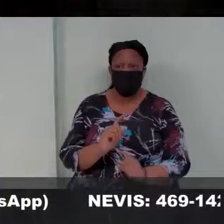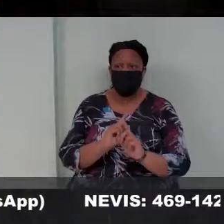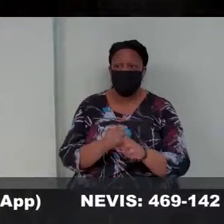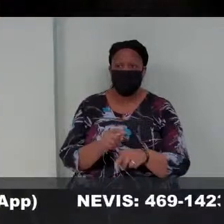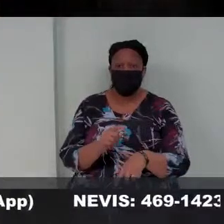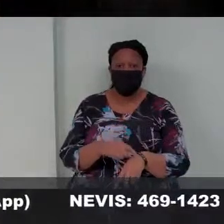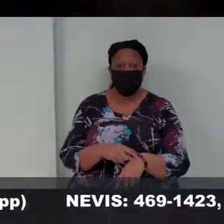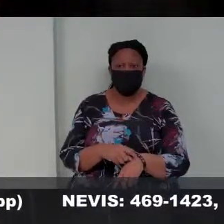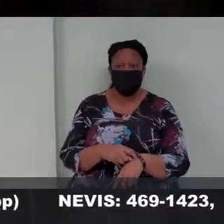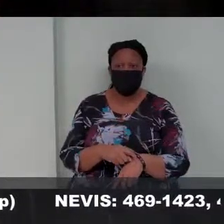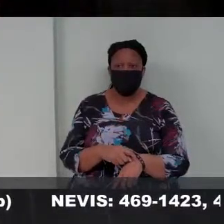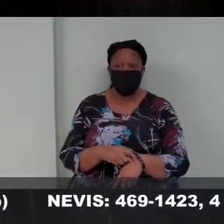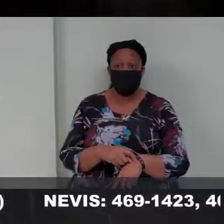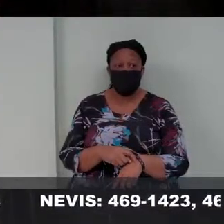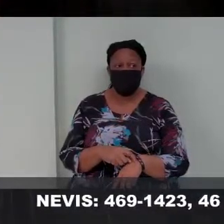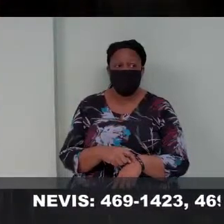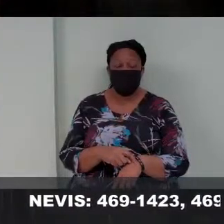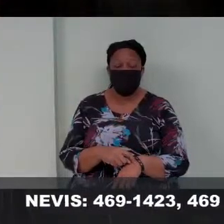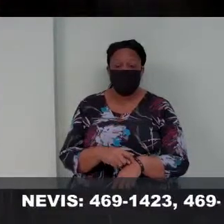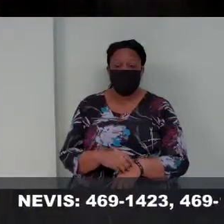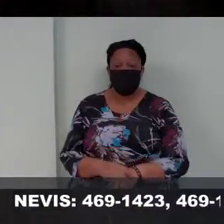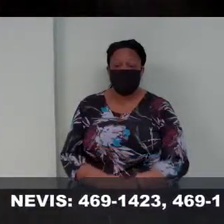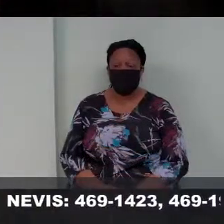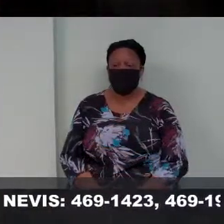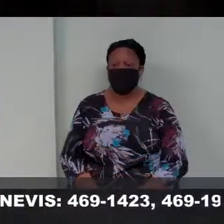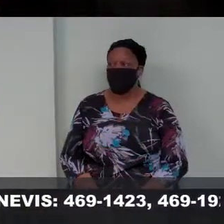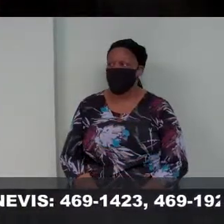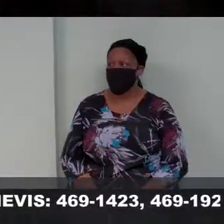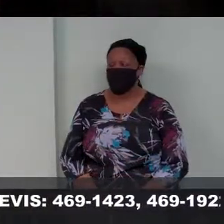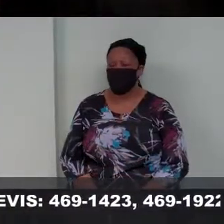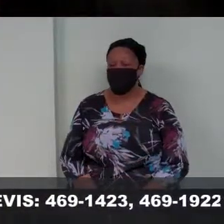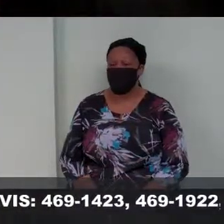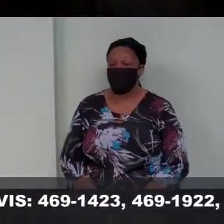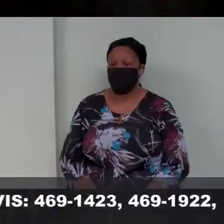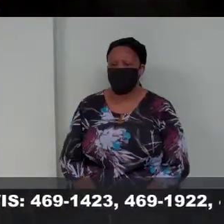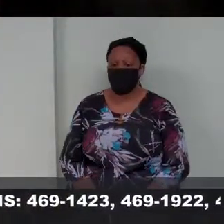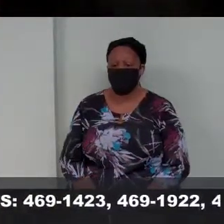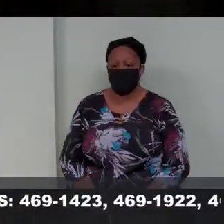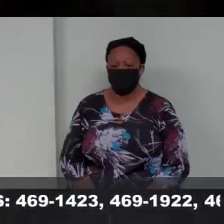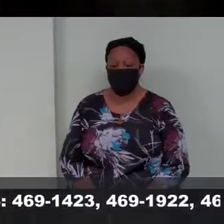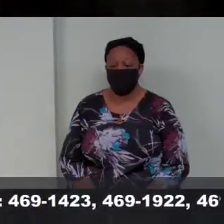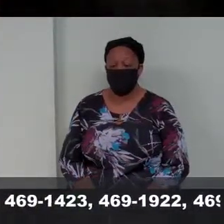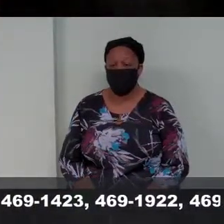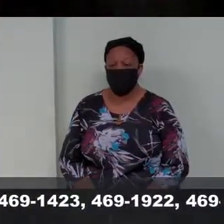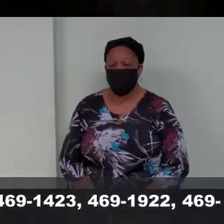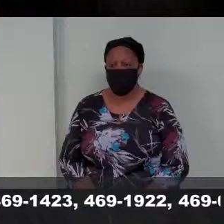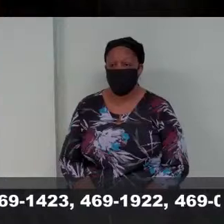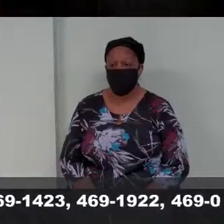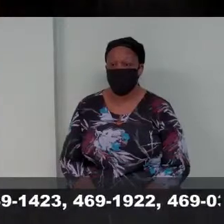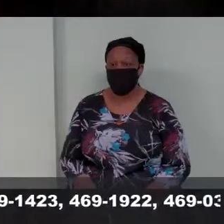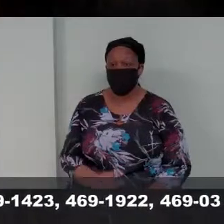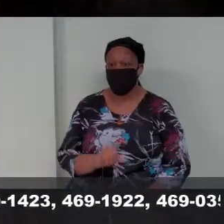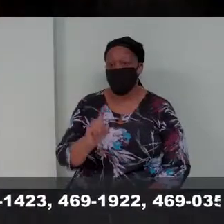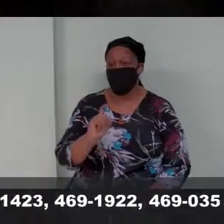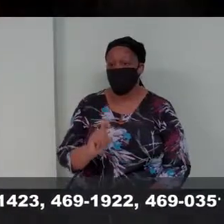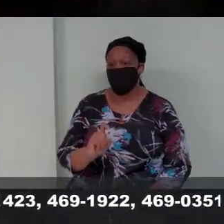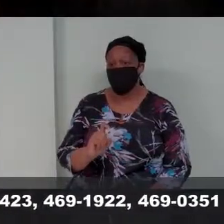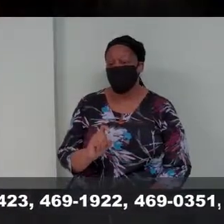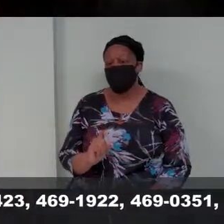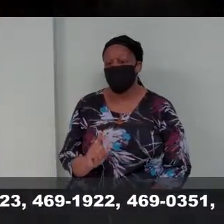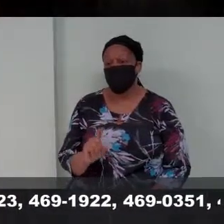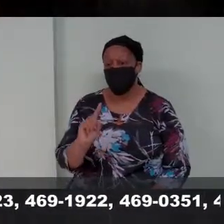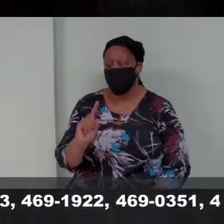answer segment. The first question comes from Vaughan Radio in